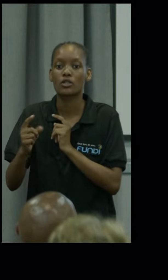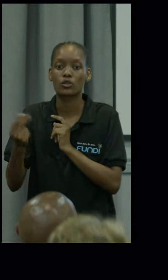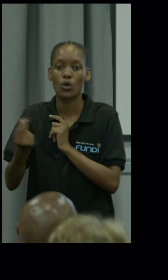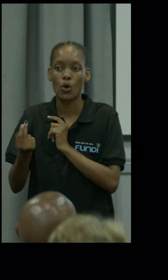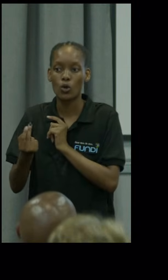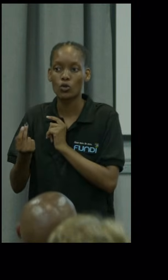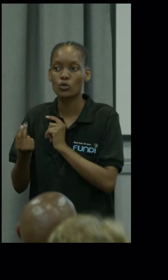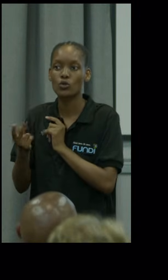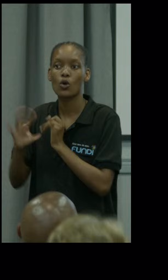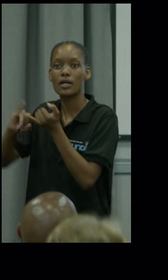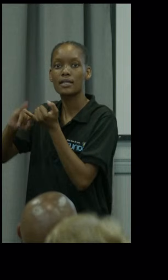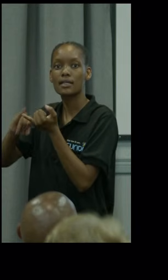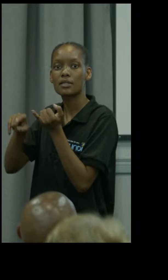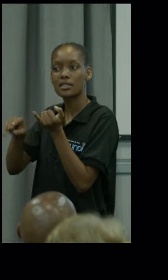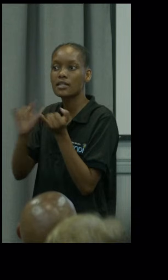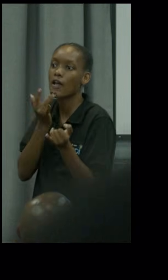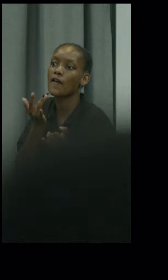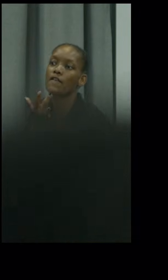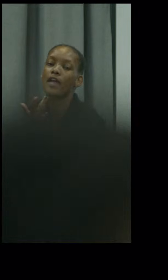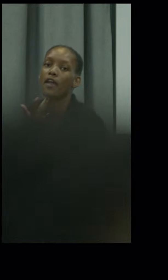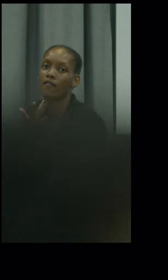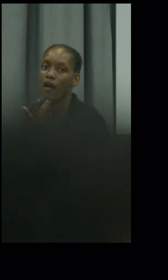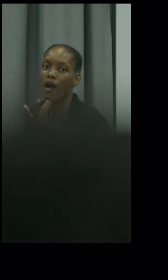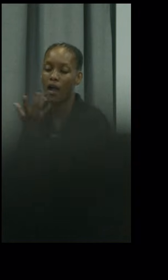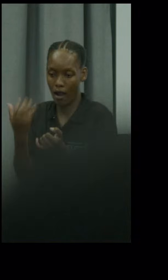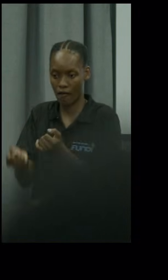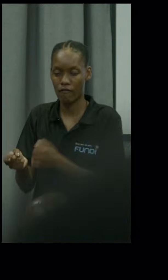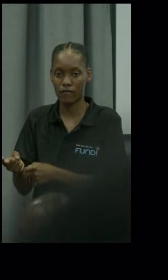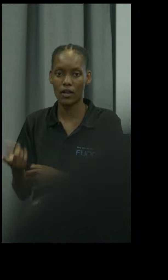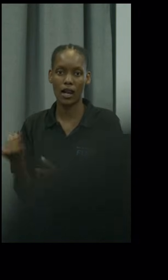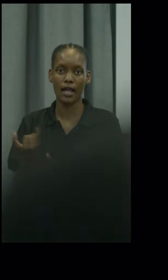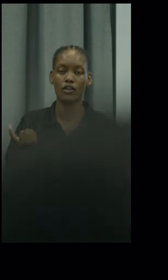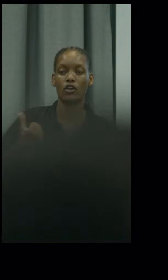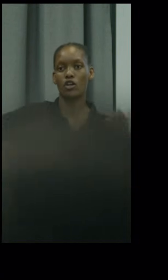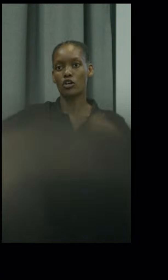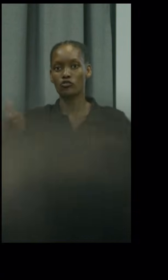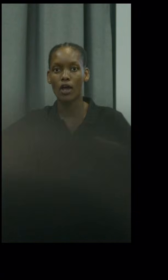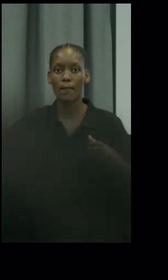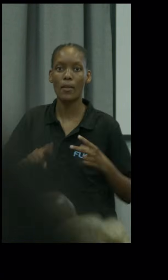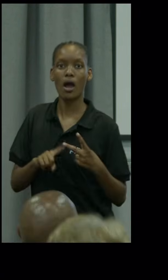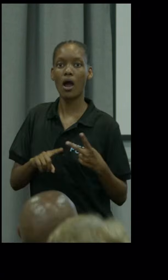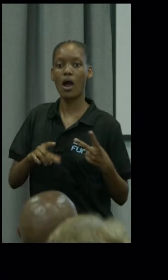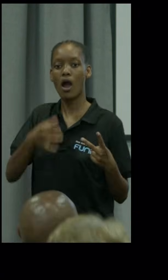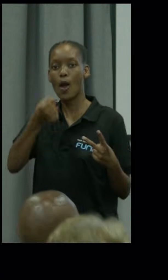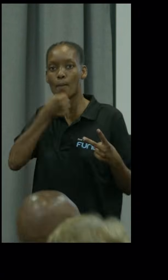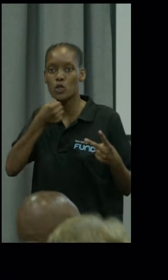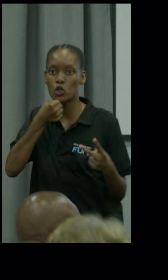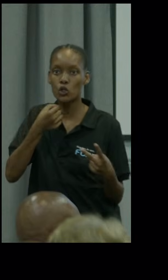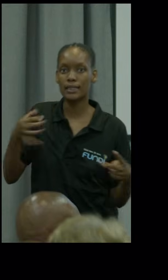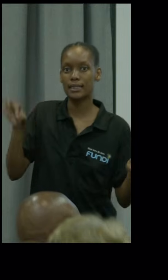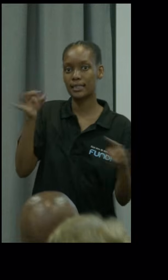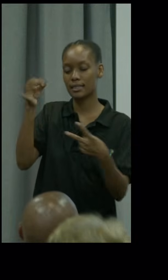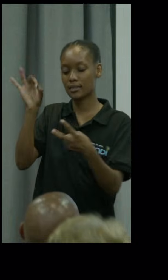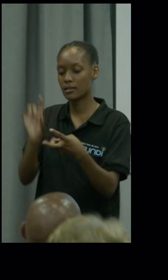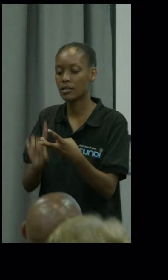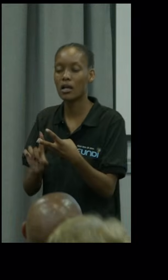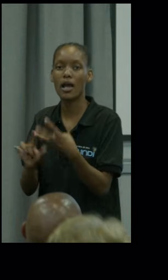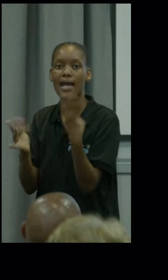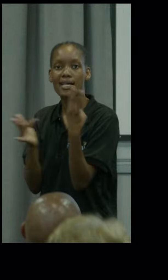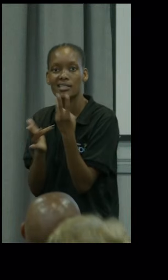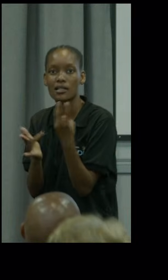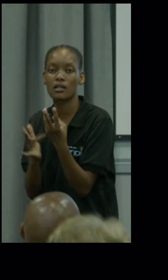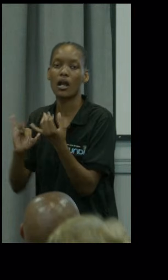favorable weightings. All right. Drama, music, technical subjects,